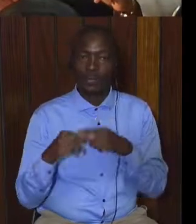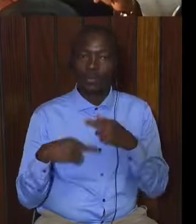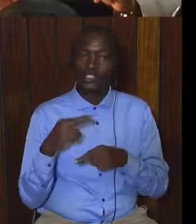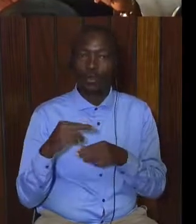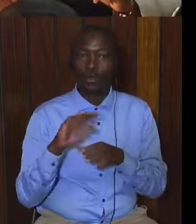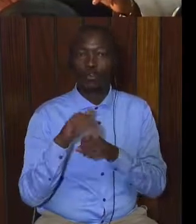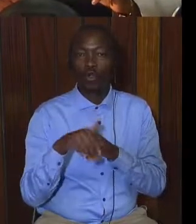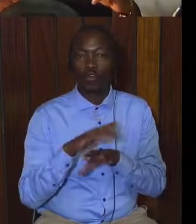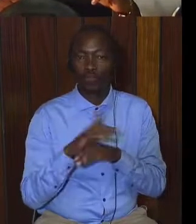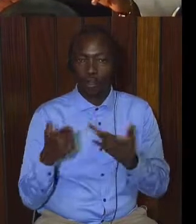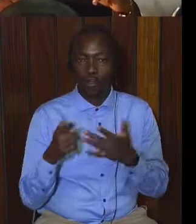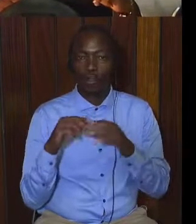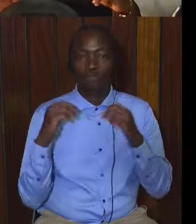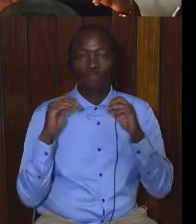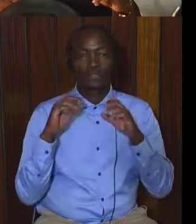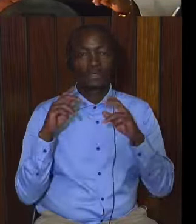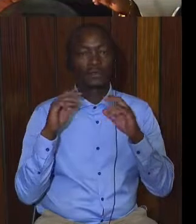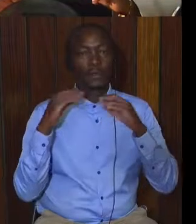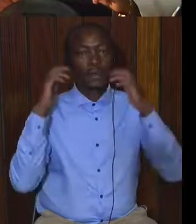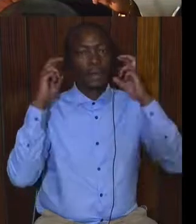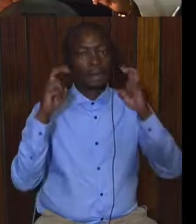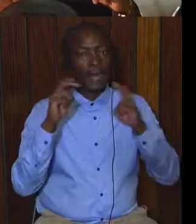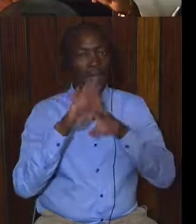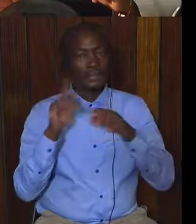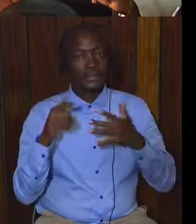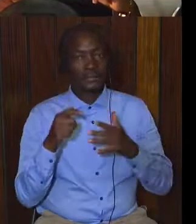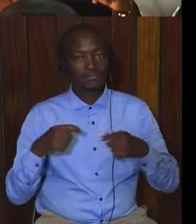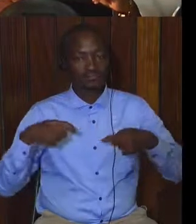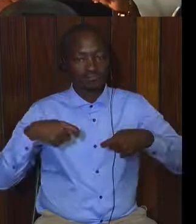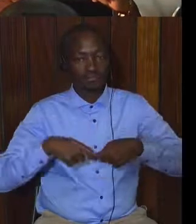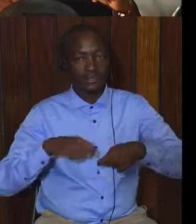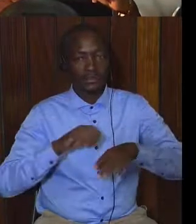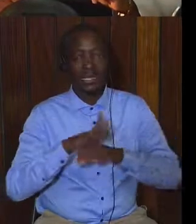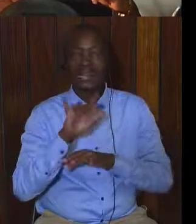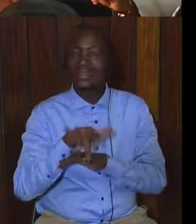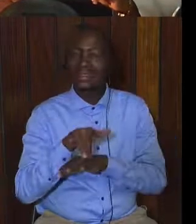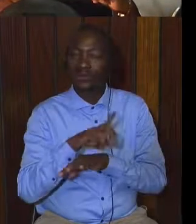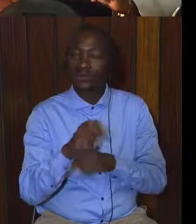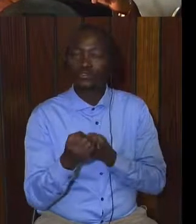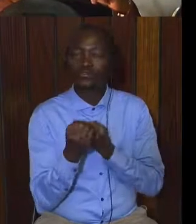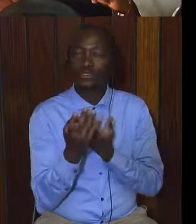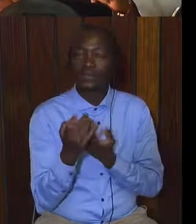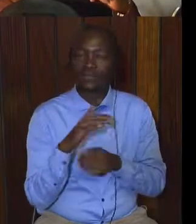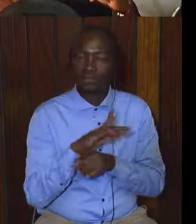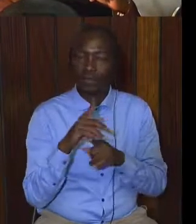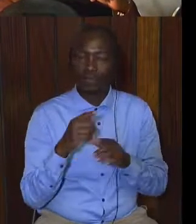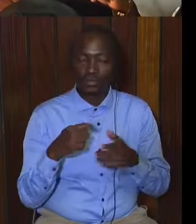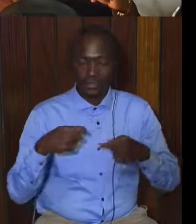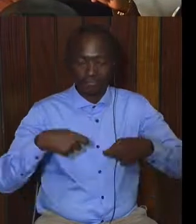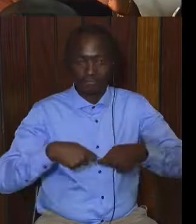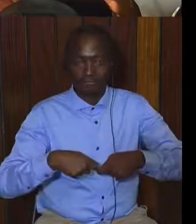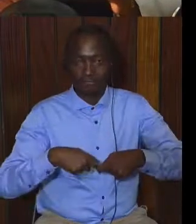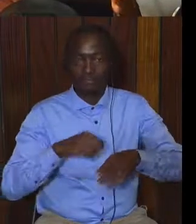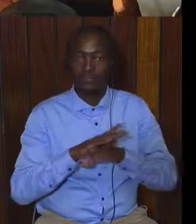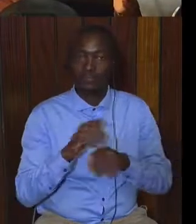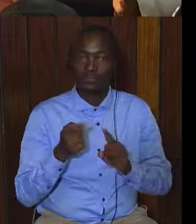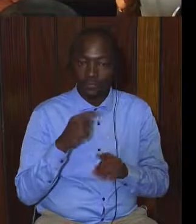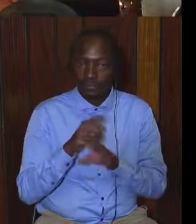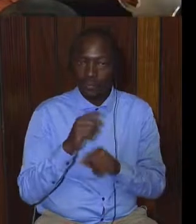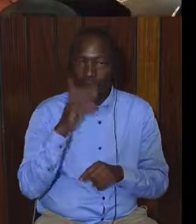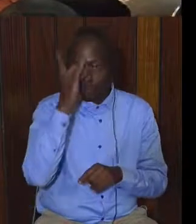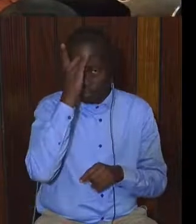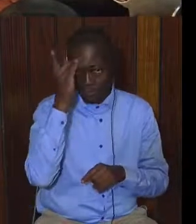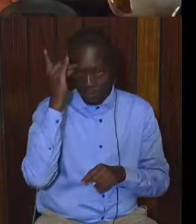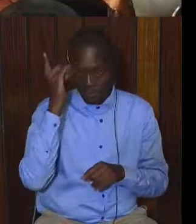the bus subsidy grant, and that was to cater for the subsidy payments for March,